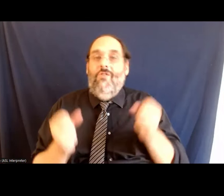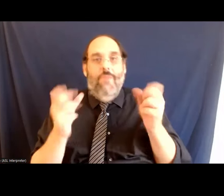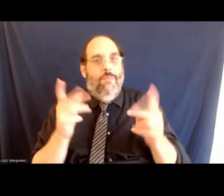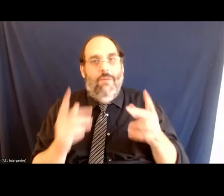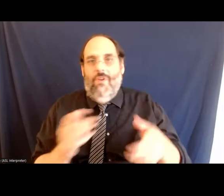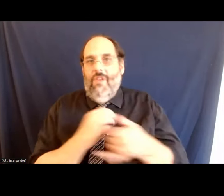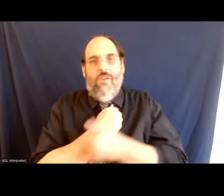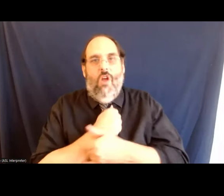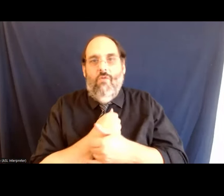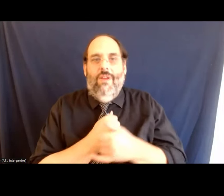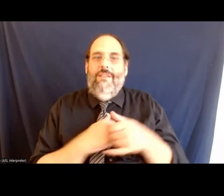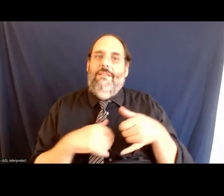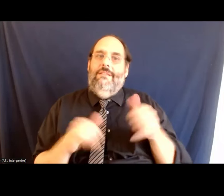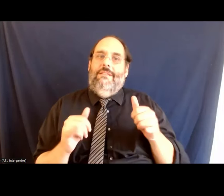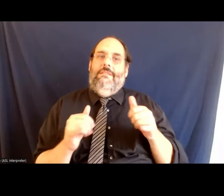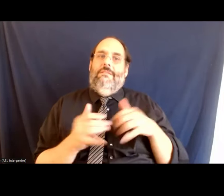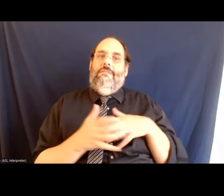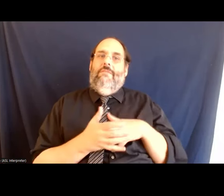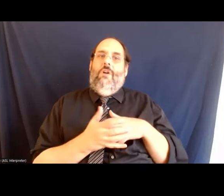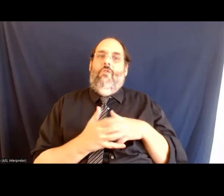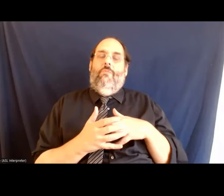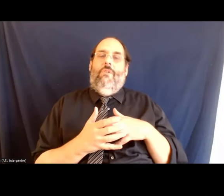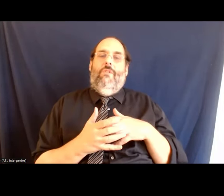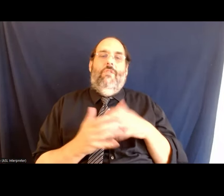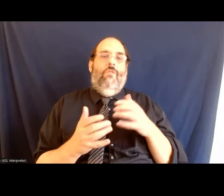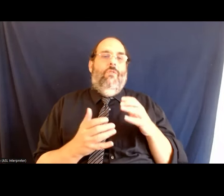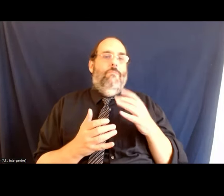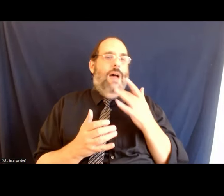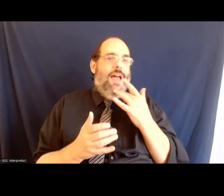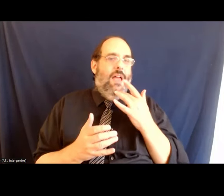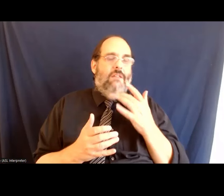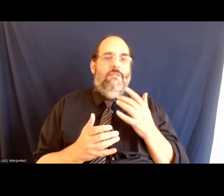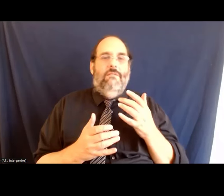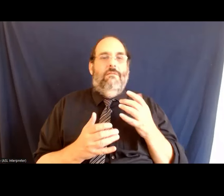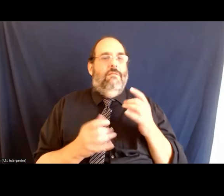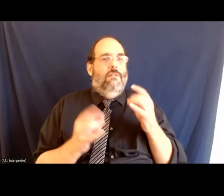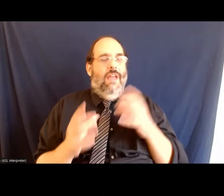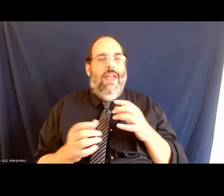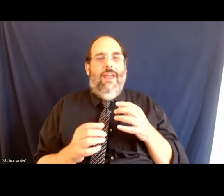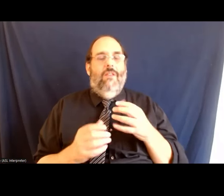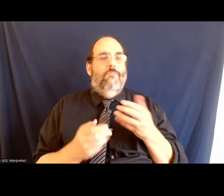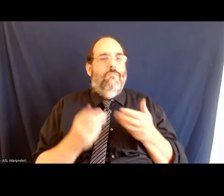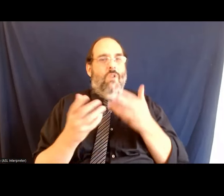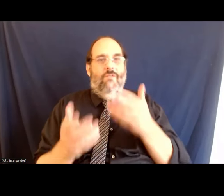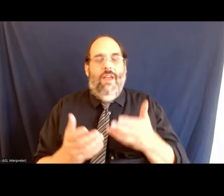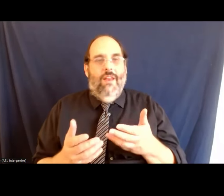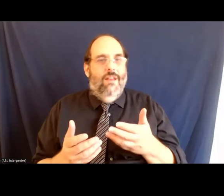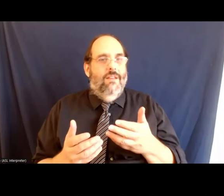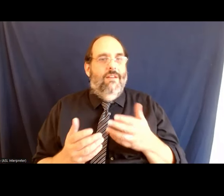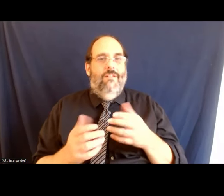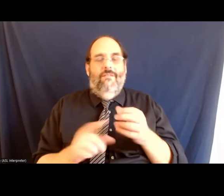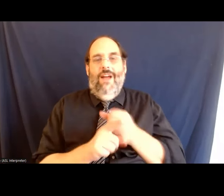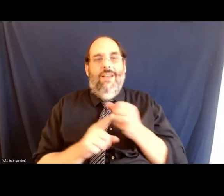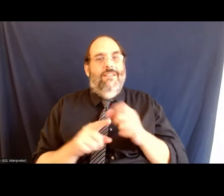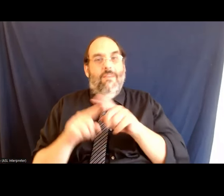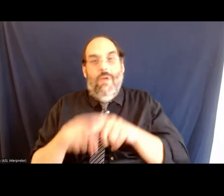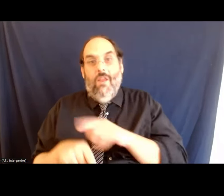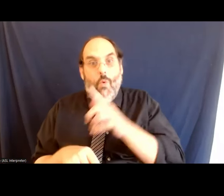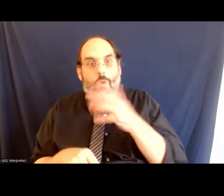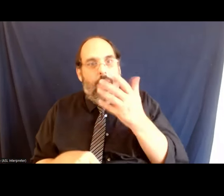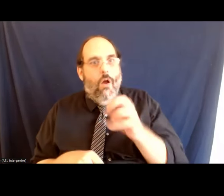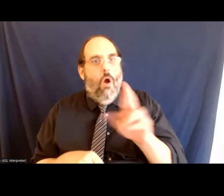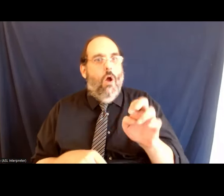country remain vulnerable to bias-motivated violence simply because of who they are, what they look